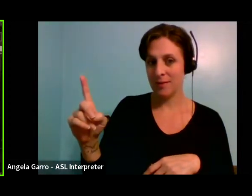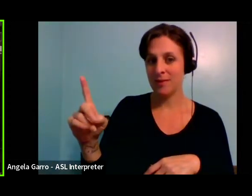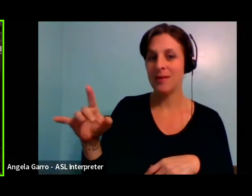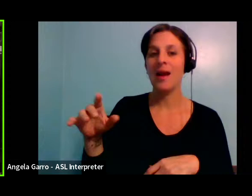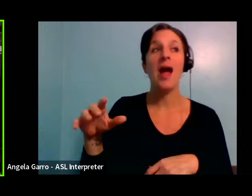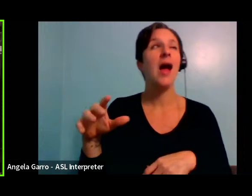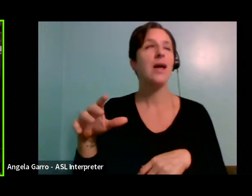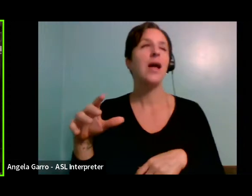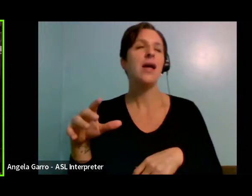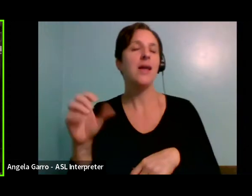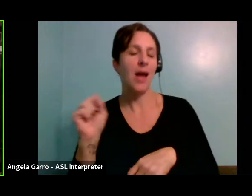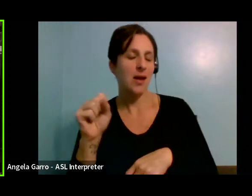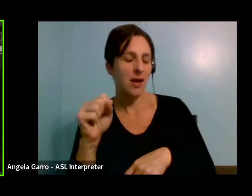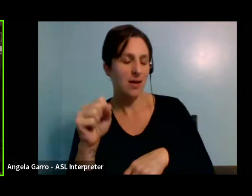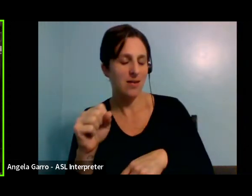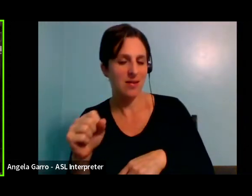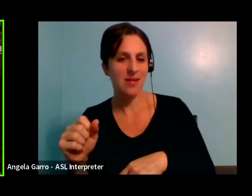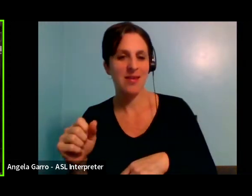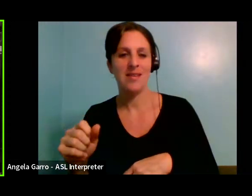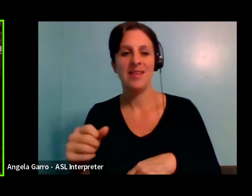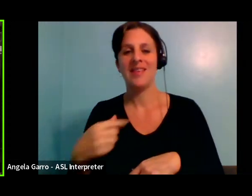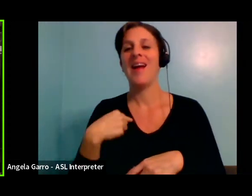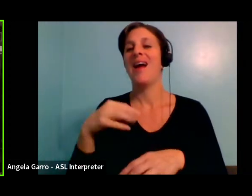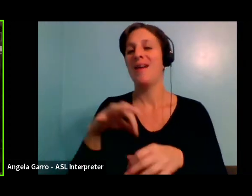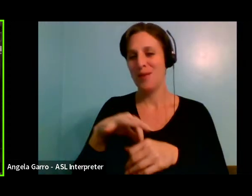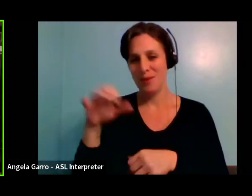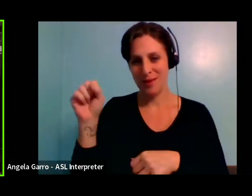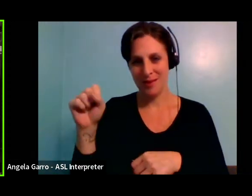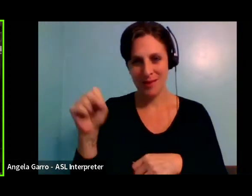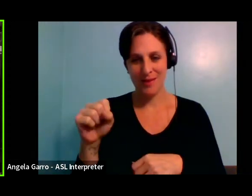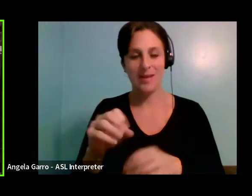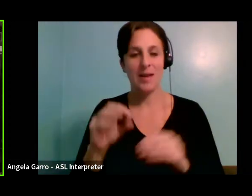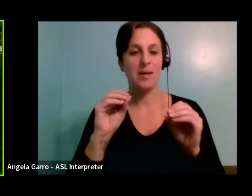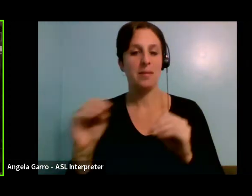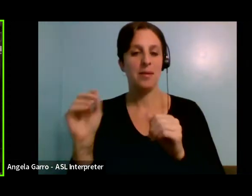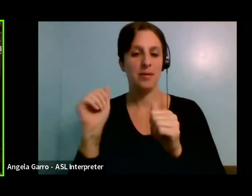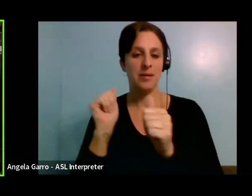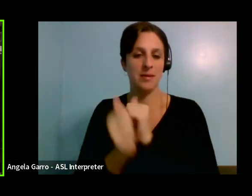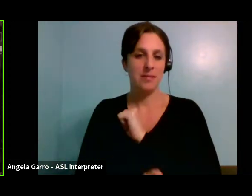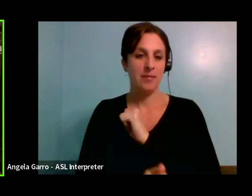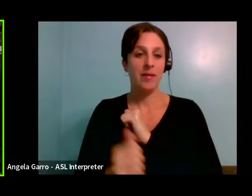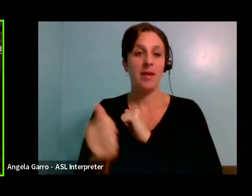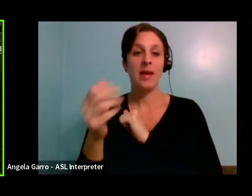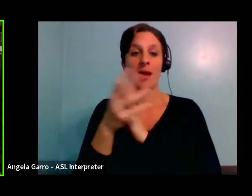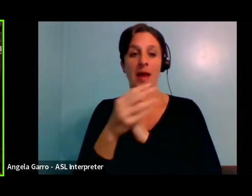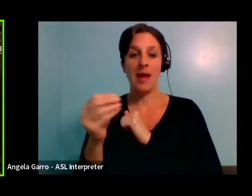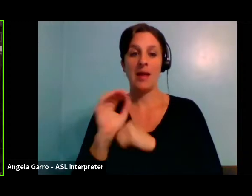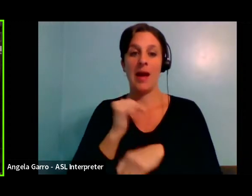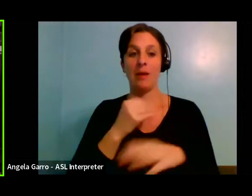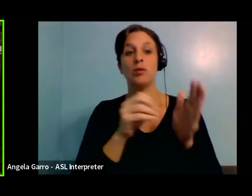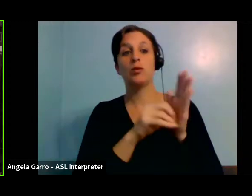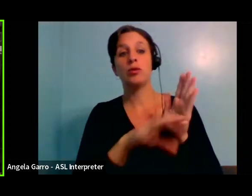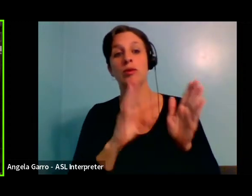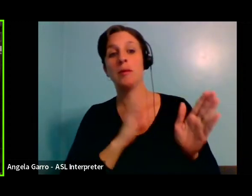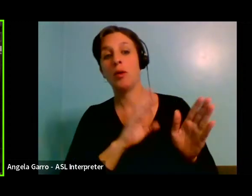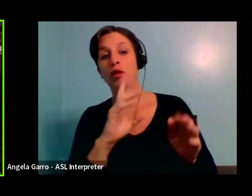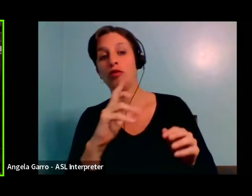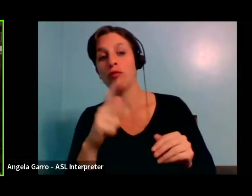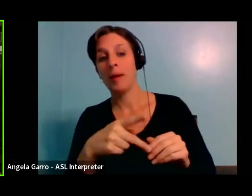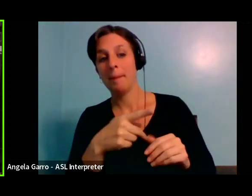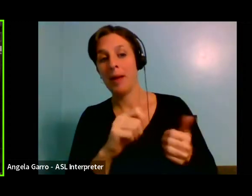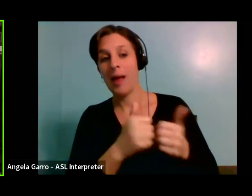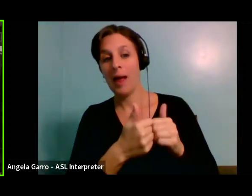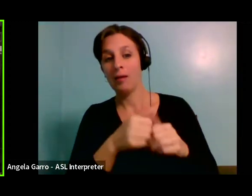Yeah. And I vote yes. Okay, motion passes. Oh, and our student board reps, how do you vote?